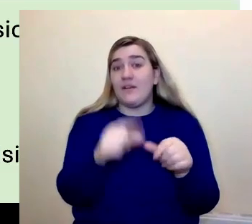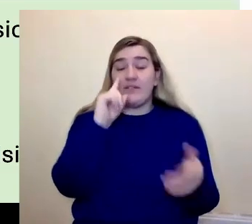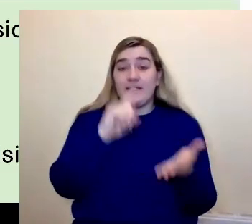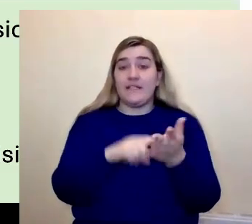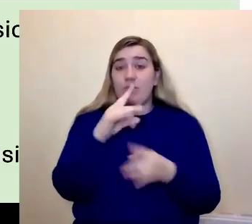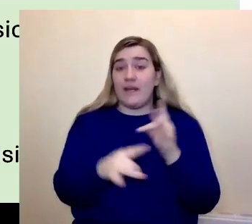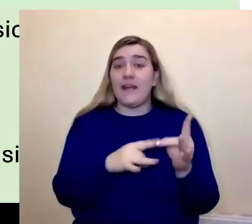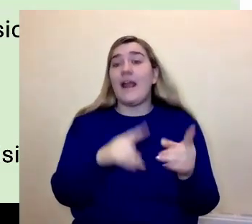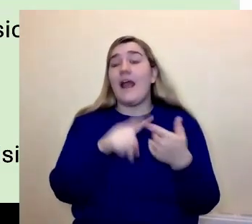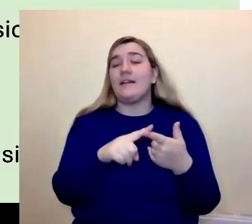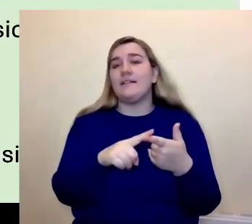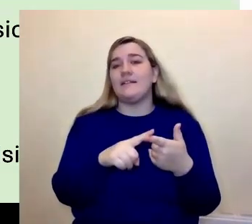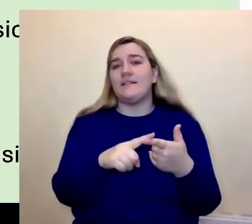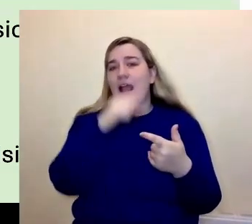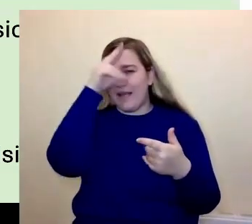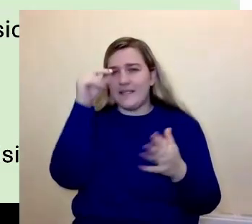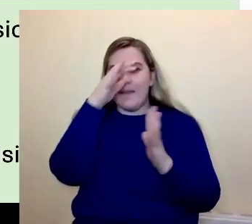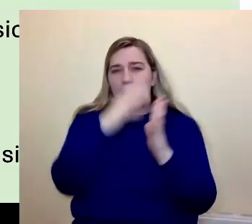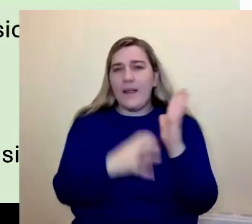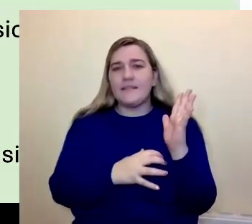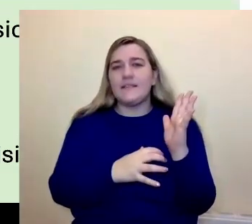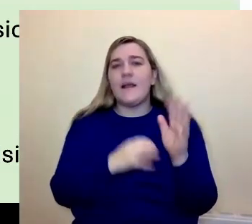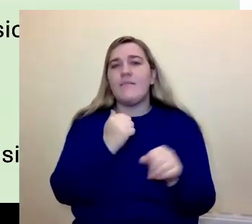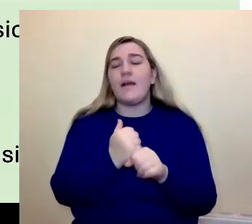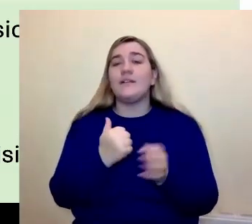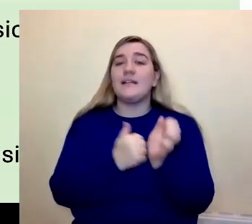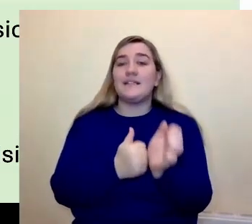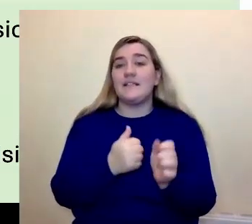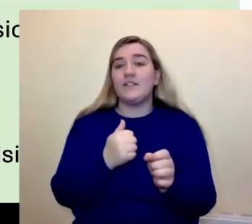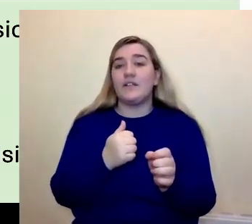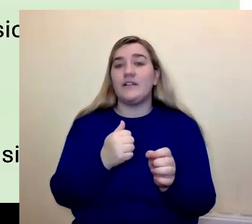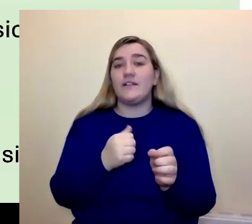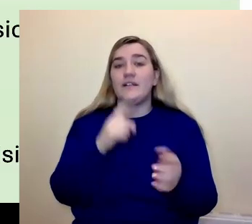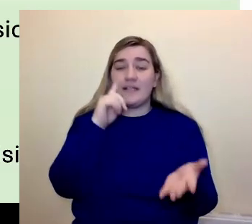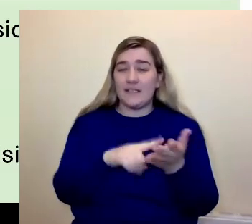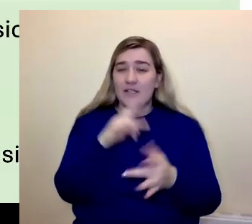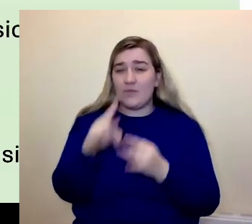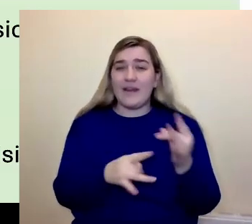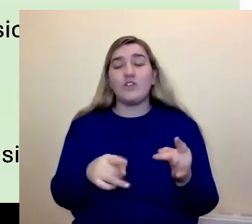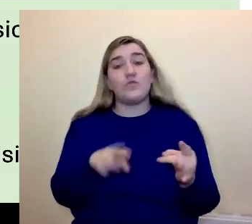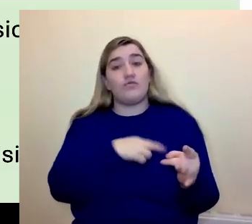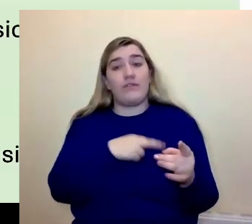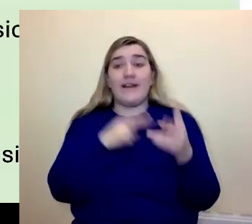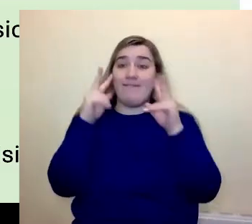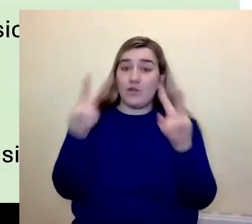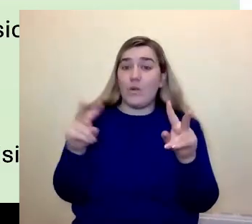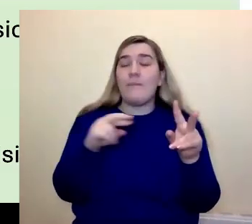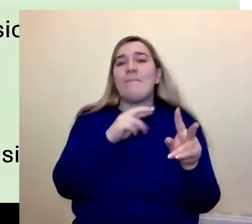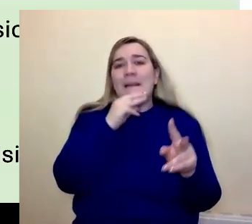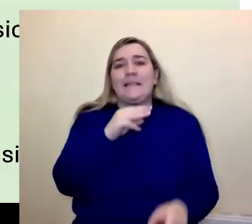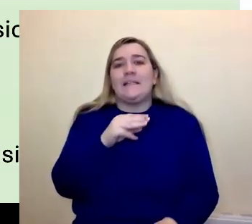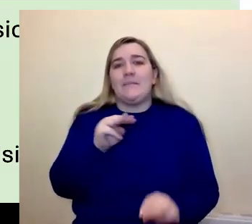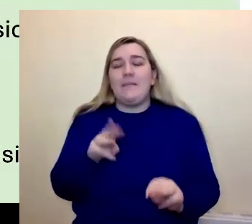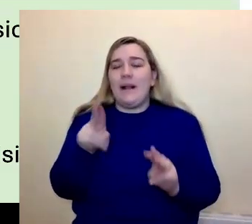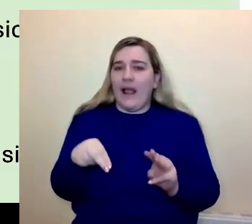then a template as well on the steps of decision making. So it was highly visual, so that each person could be brought